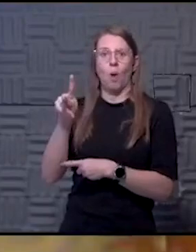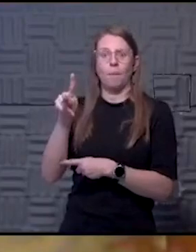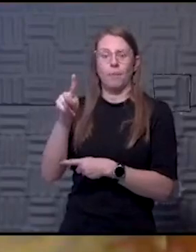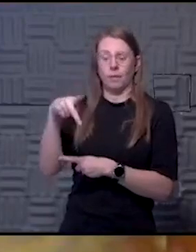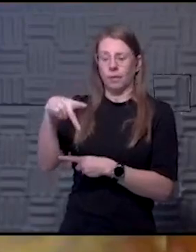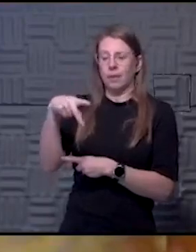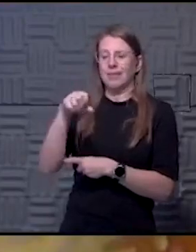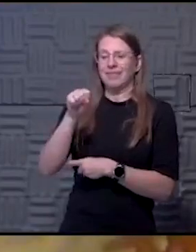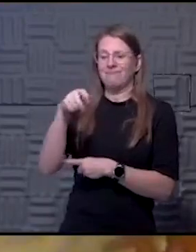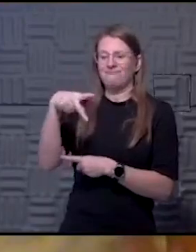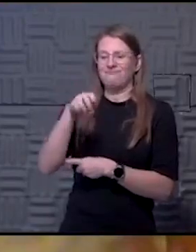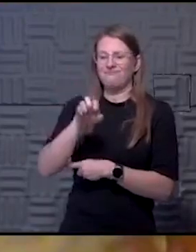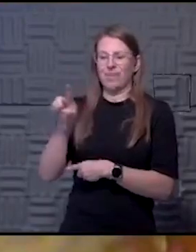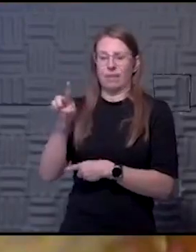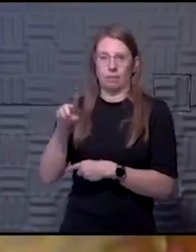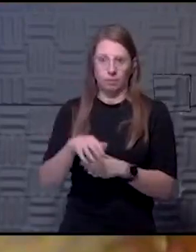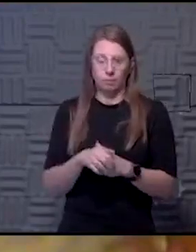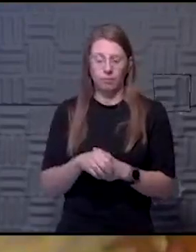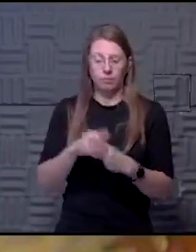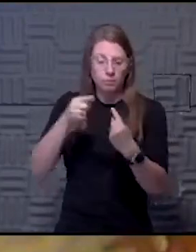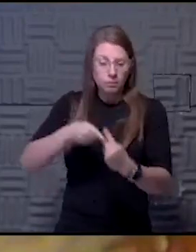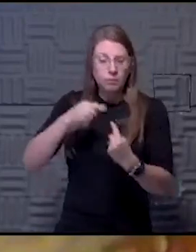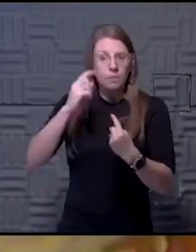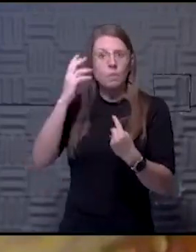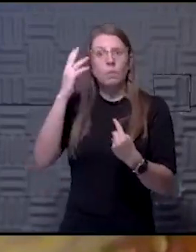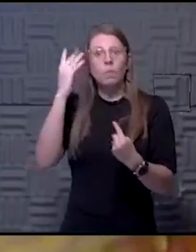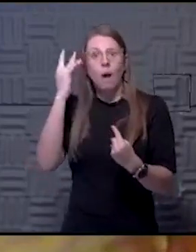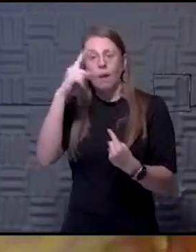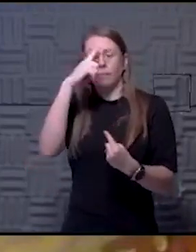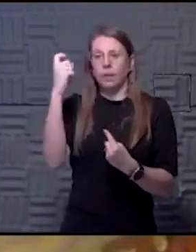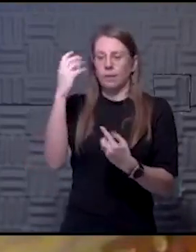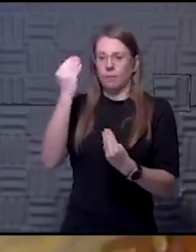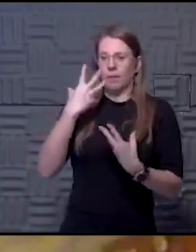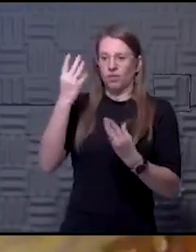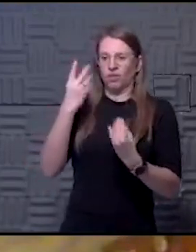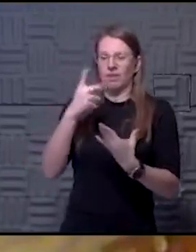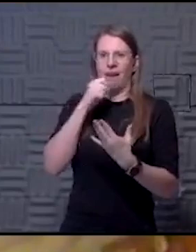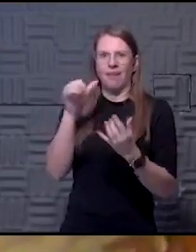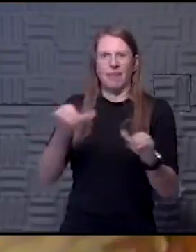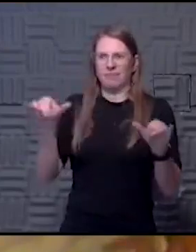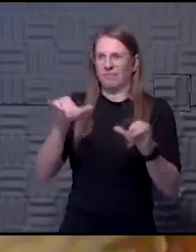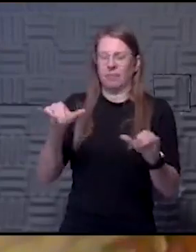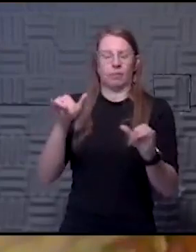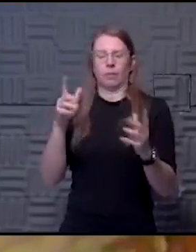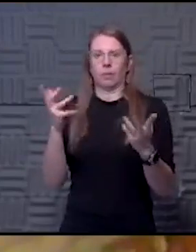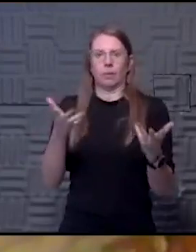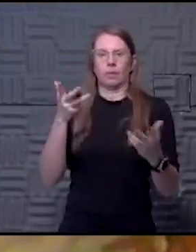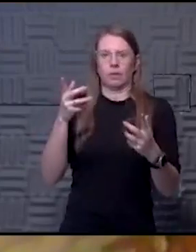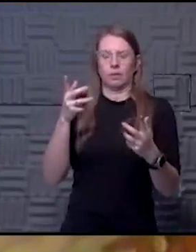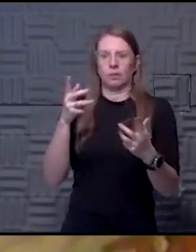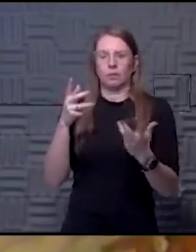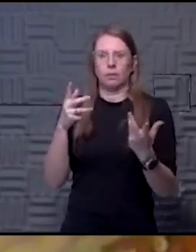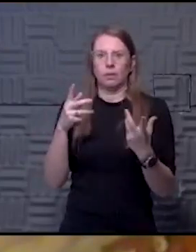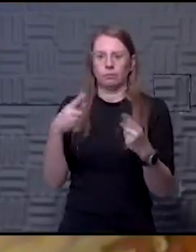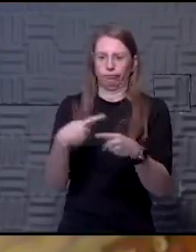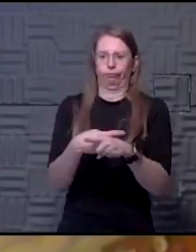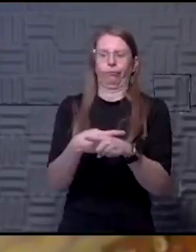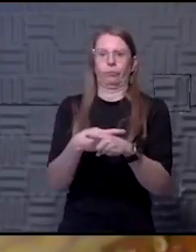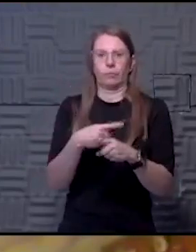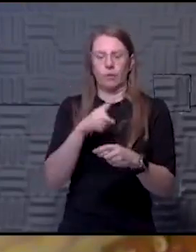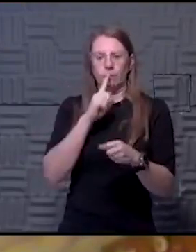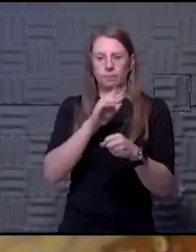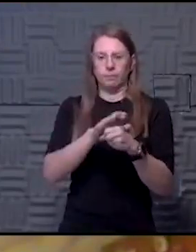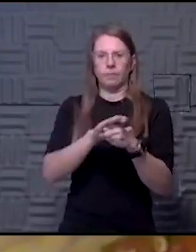you, it's been a struggle because the information we've gotten has been inconsistent. The promises of vaccine quantities